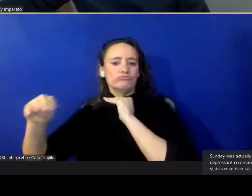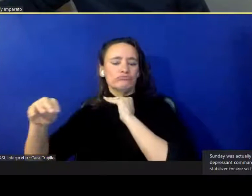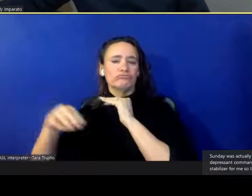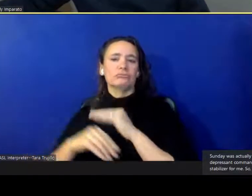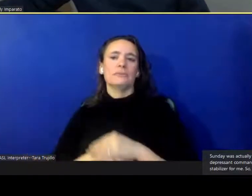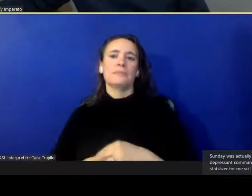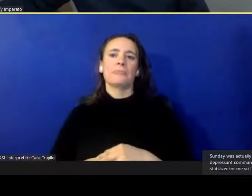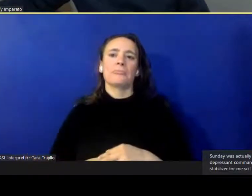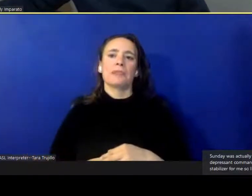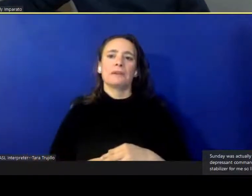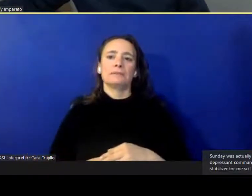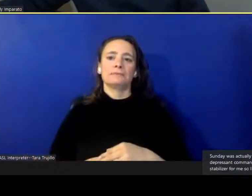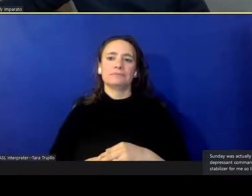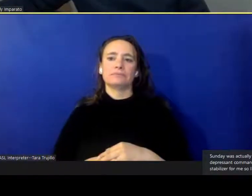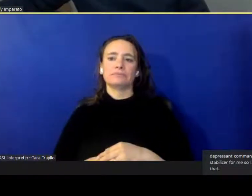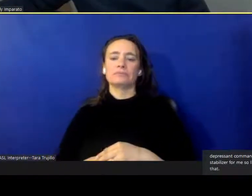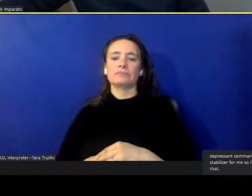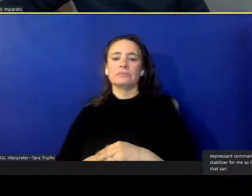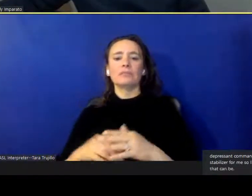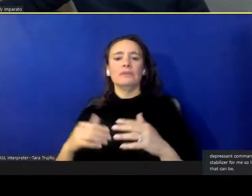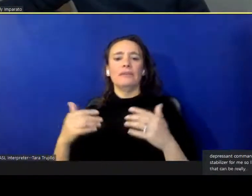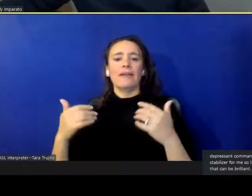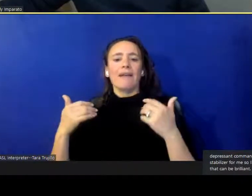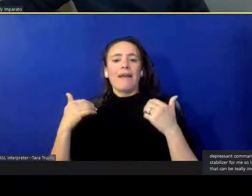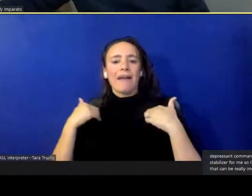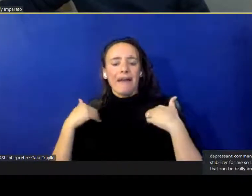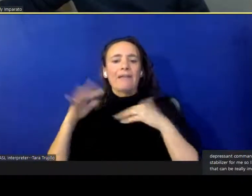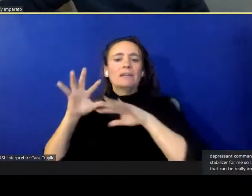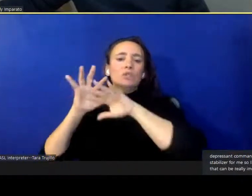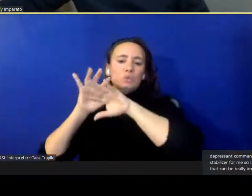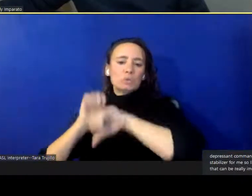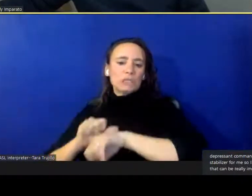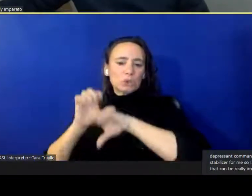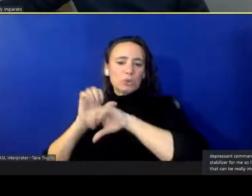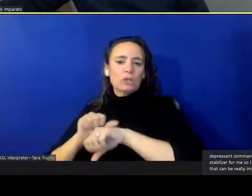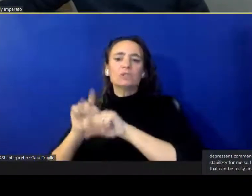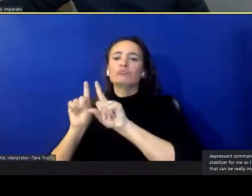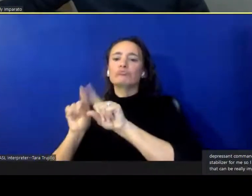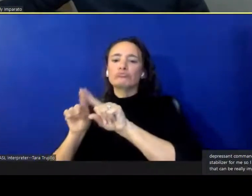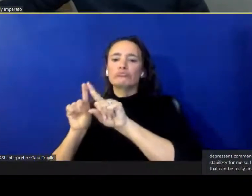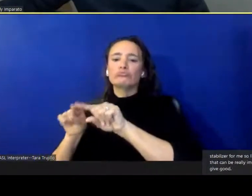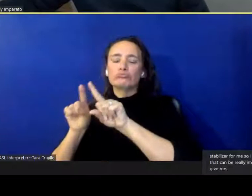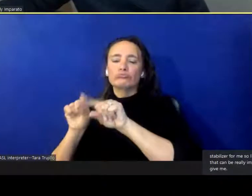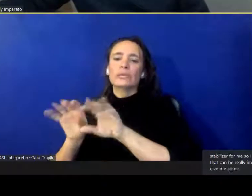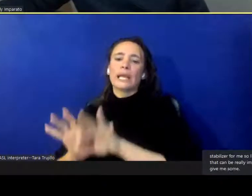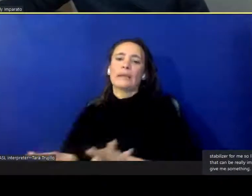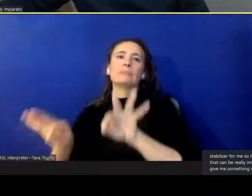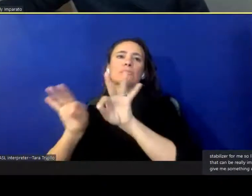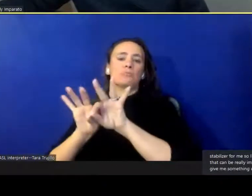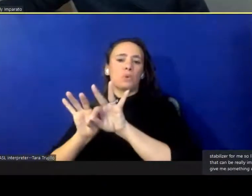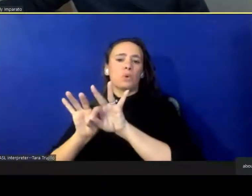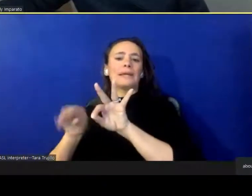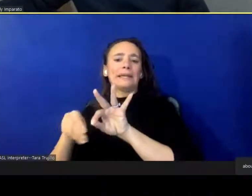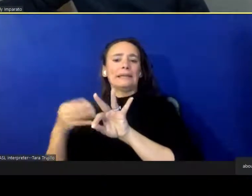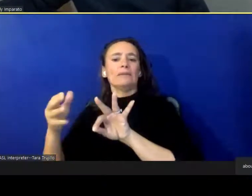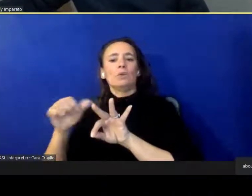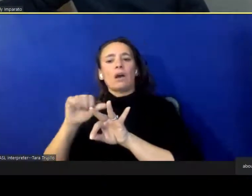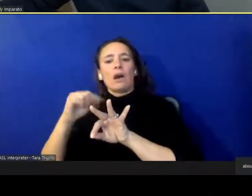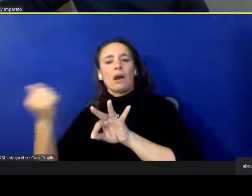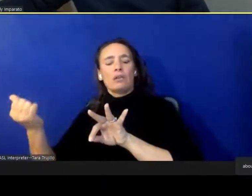I think having rituals like that can be really important also, just to kind of give you something else to think about.